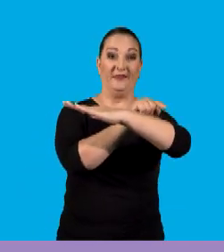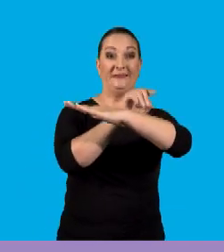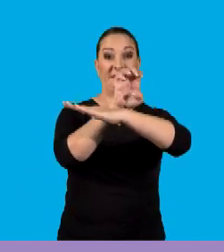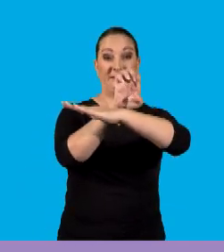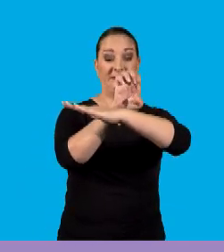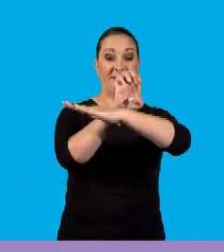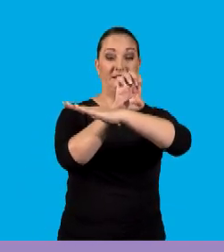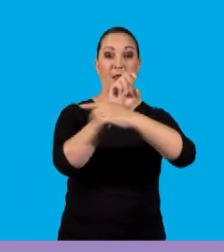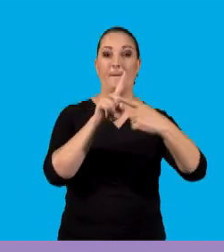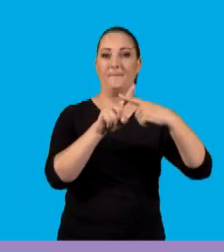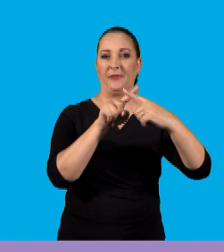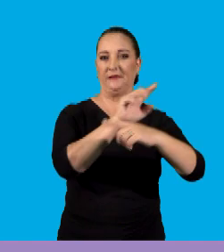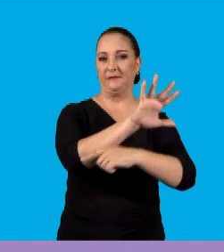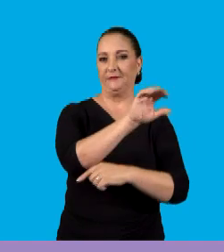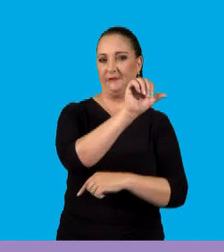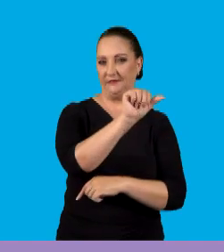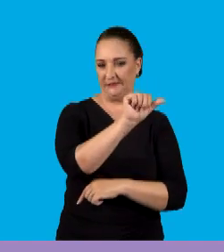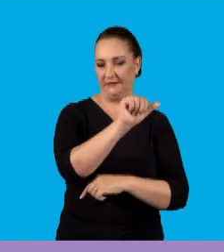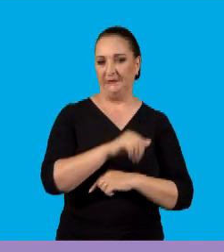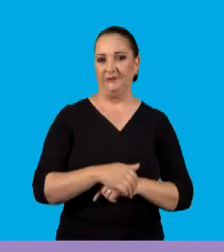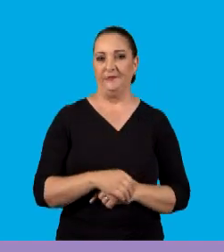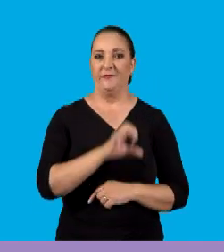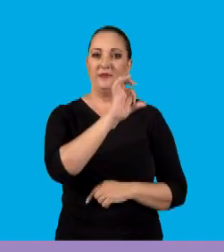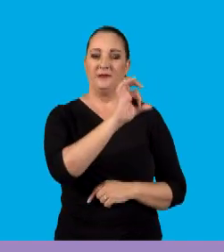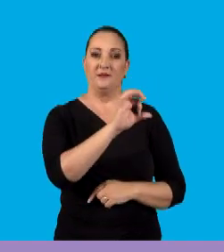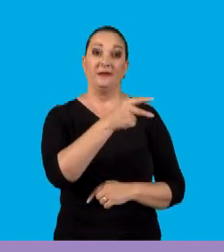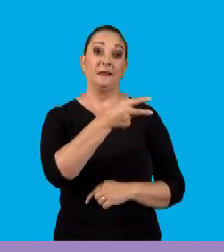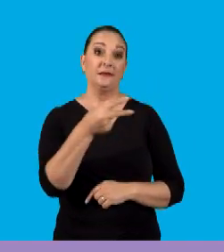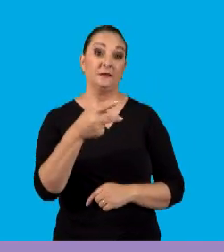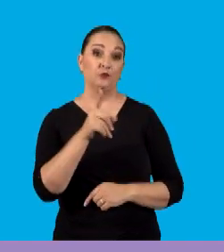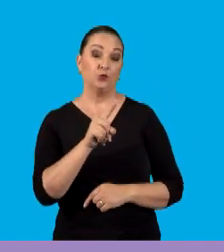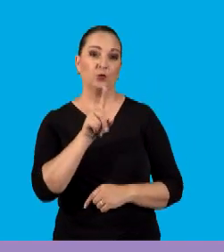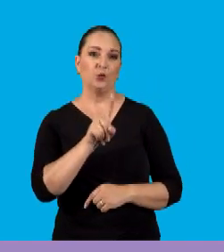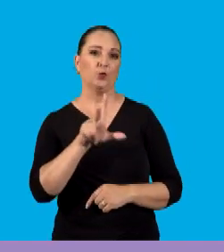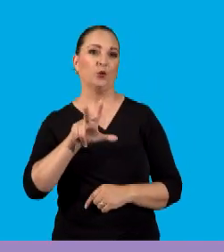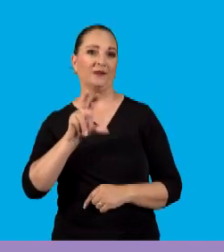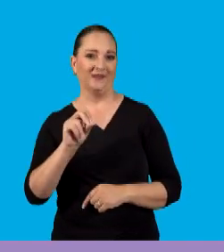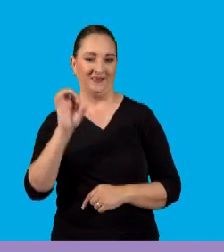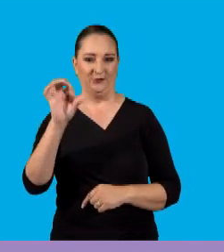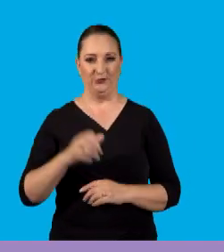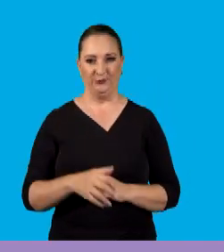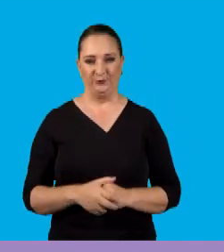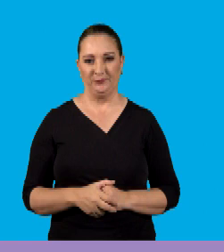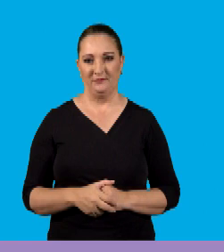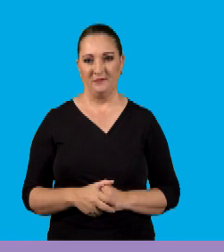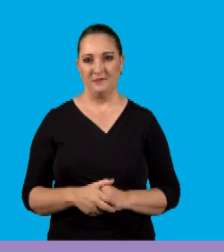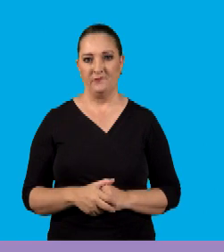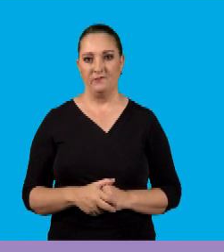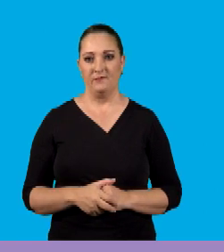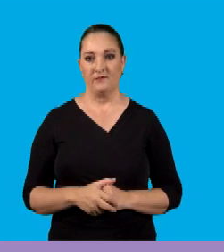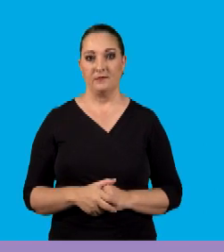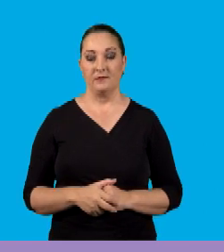Angle E and 56, it would be angle E plus 56 equals to 180